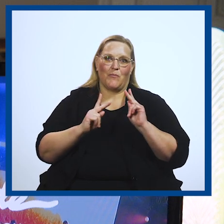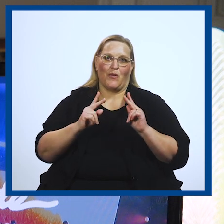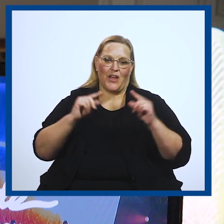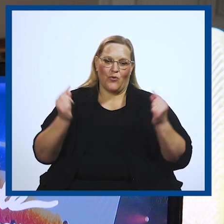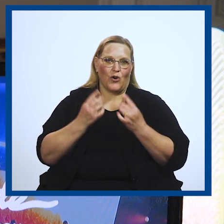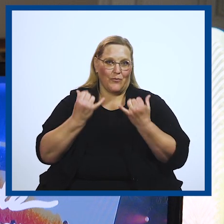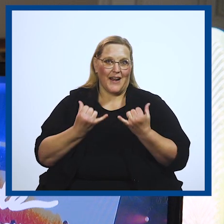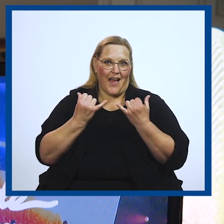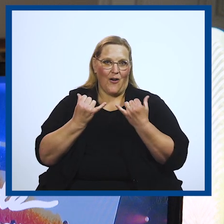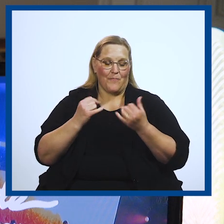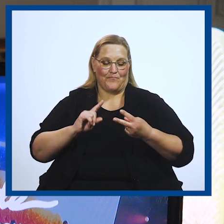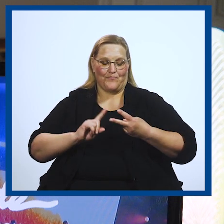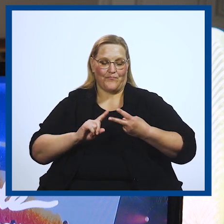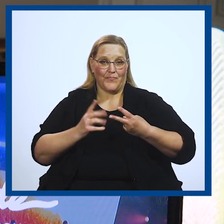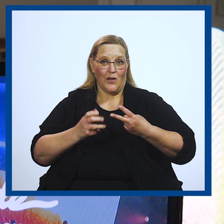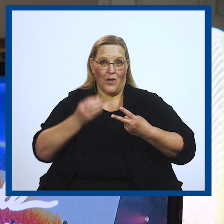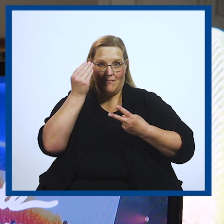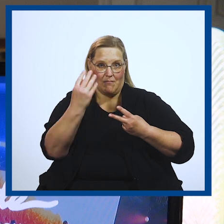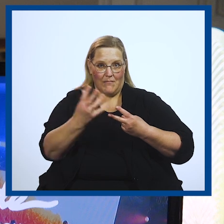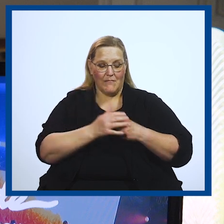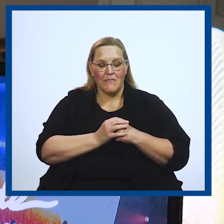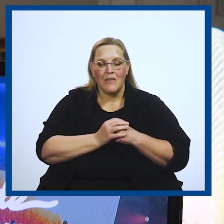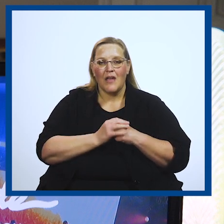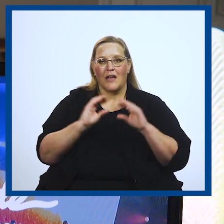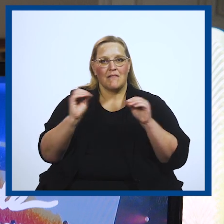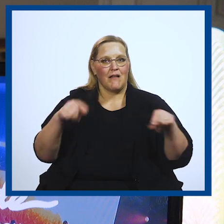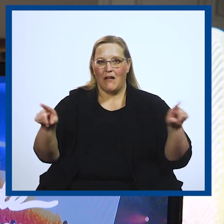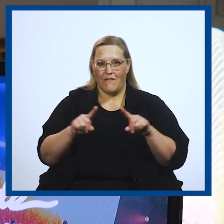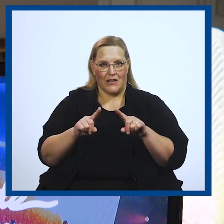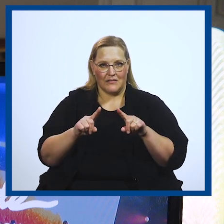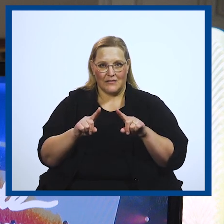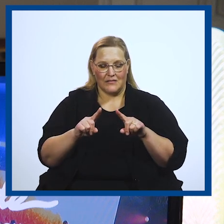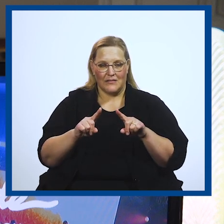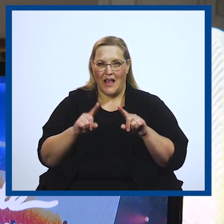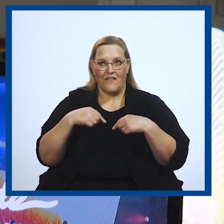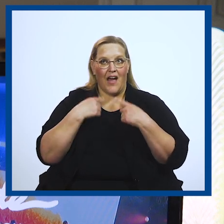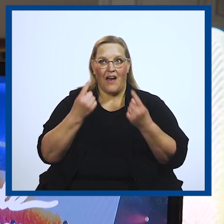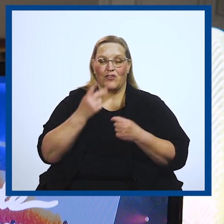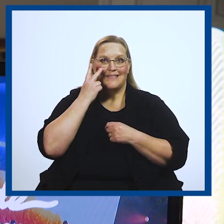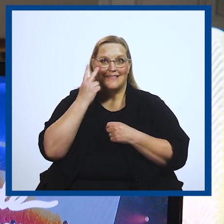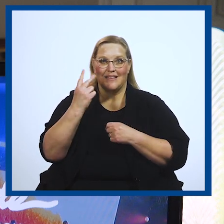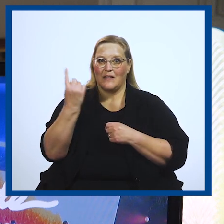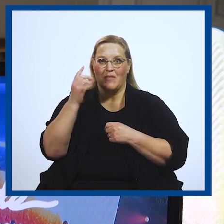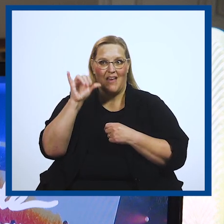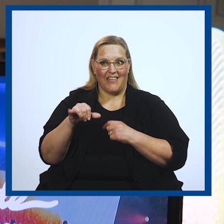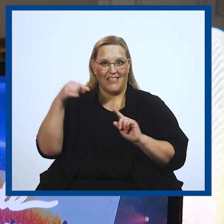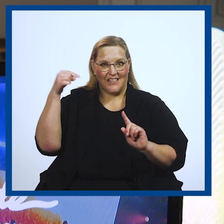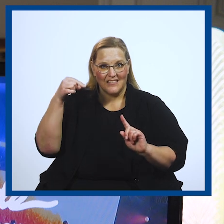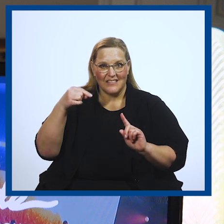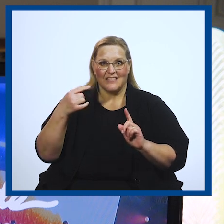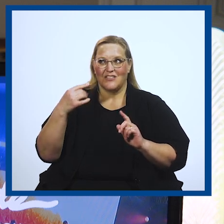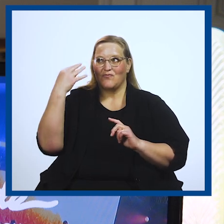Well done. The second thing I want to say is this: none of us have ever faced anything like this. I mean, this is a